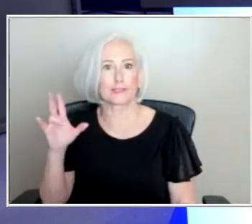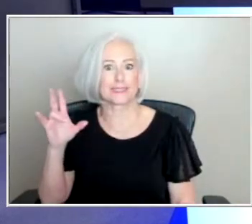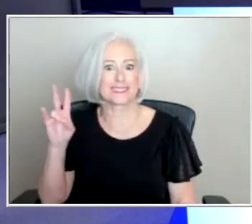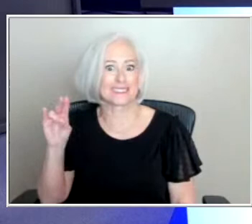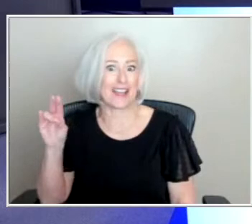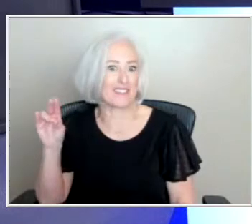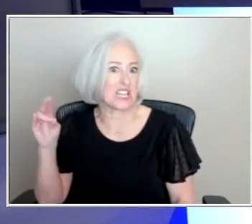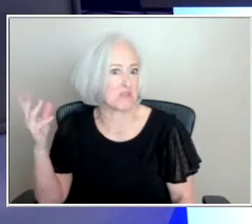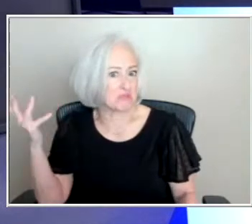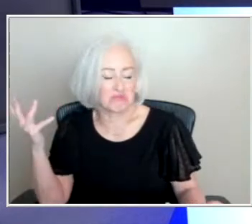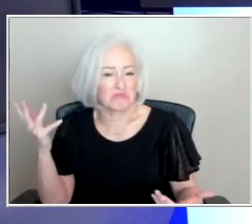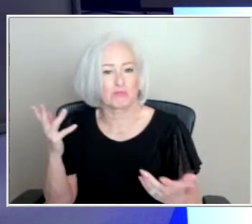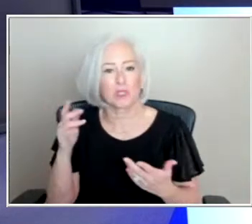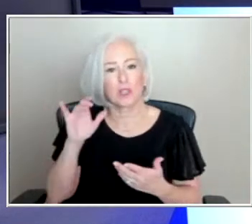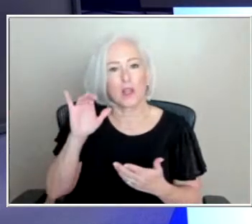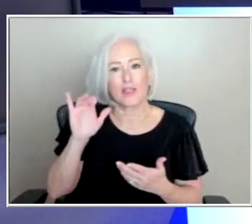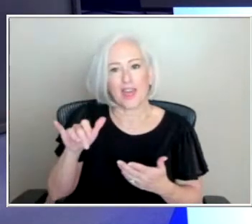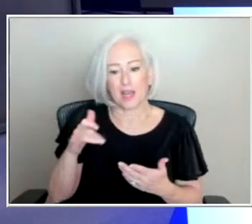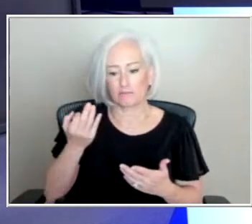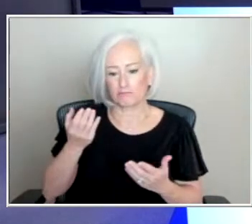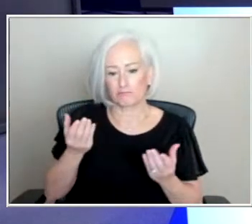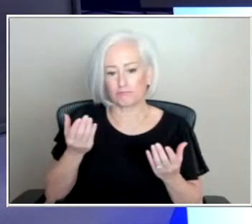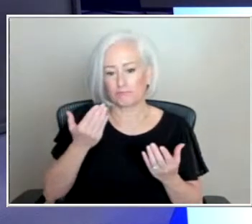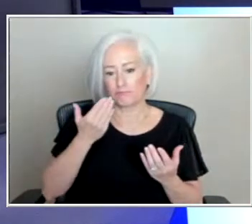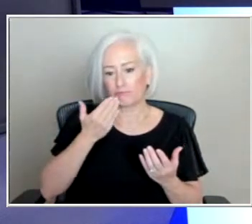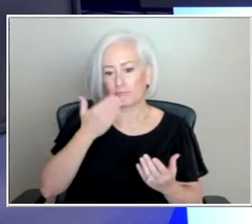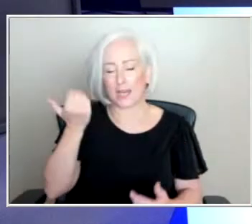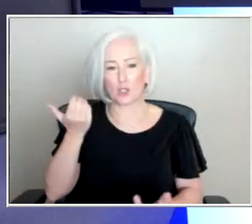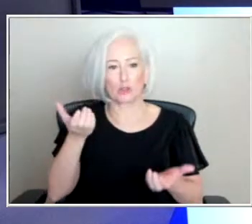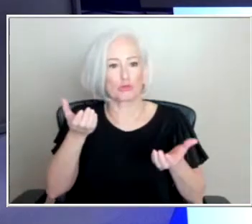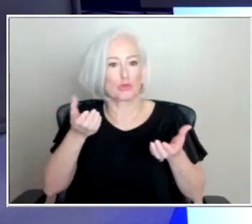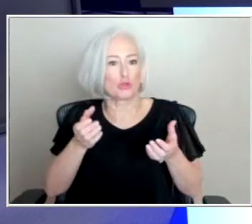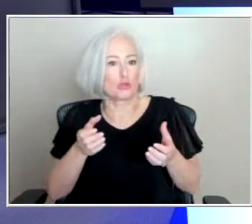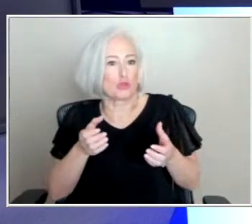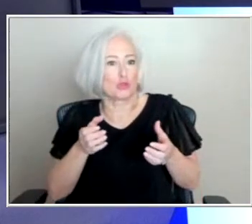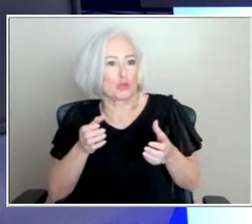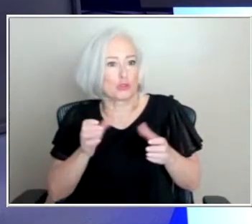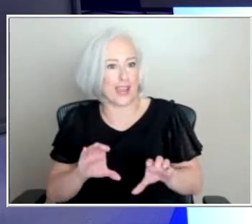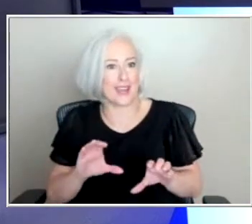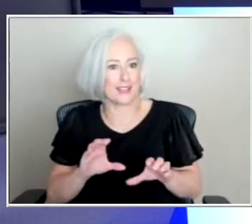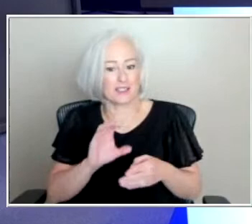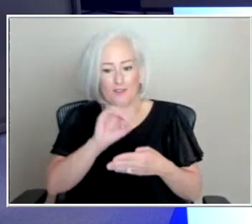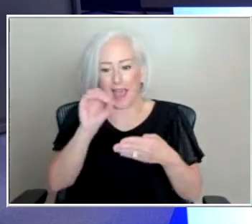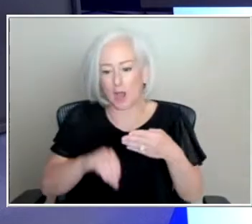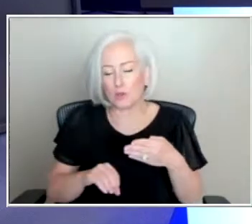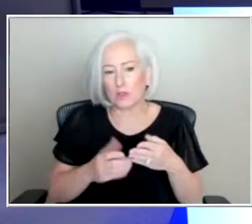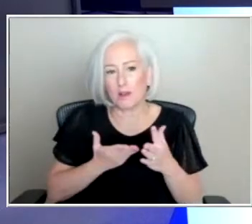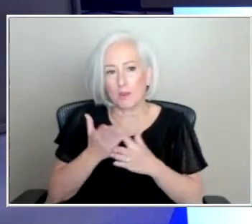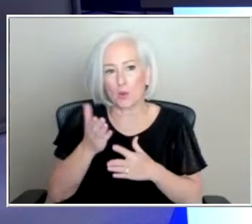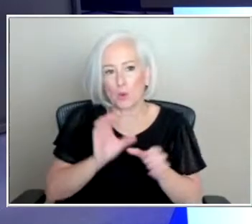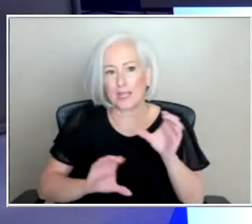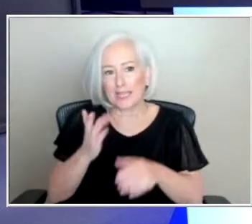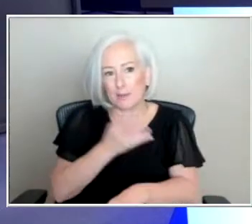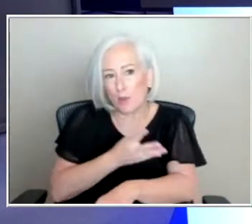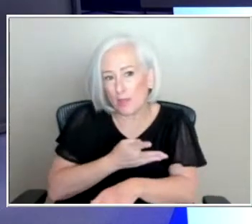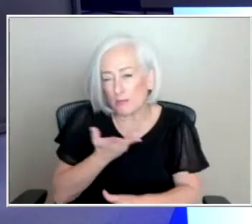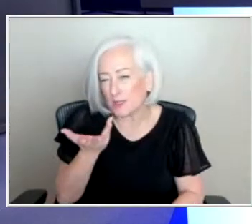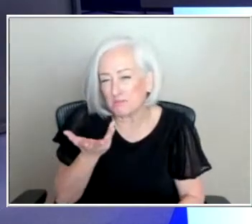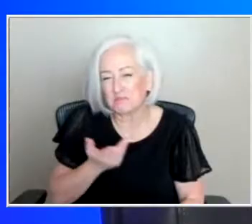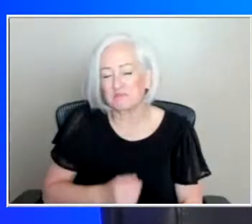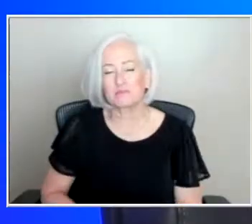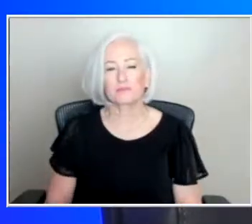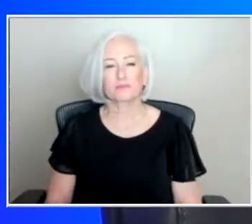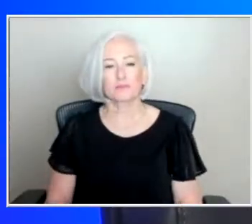her a better chance at having a better outcome through chemo? Yeah,